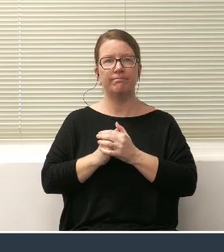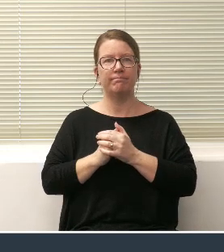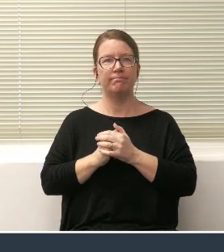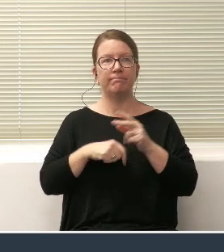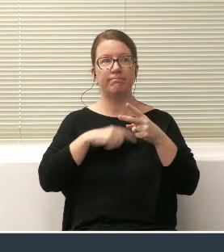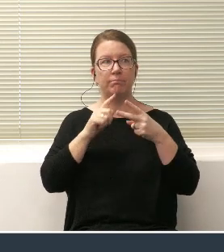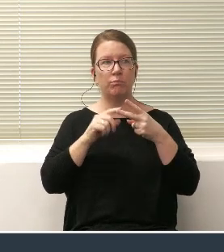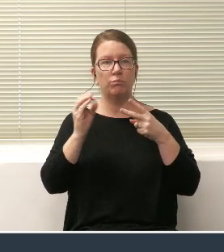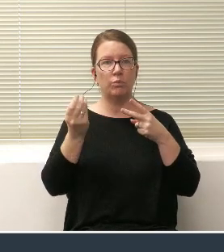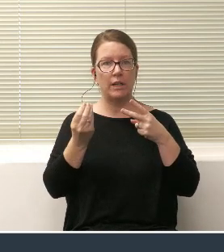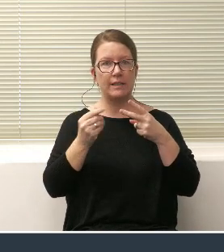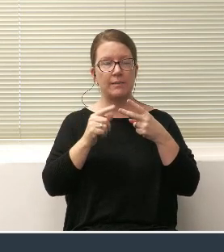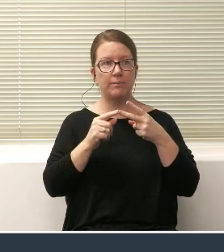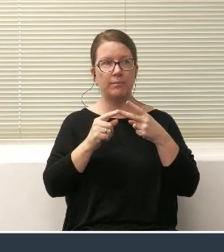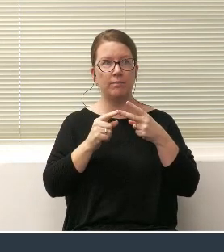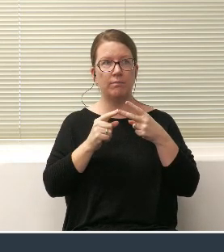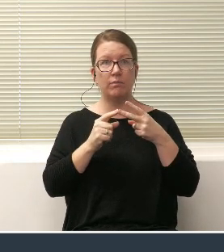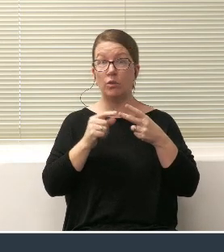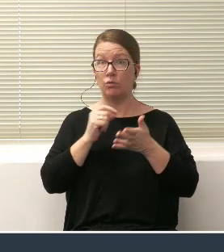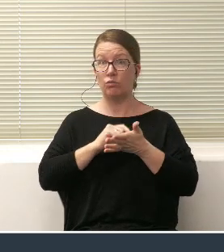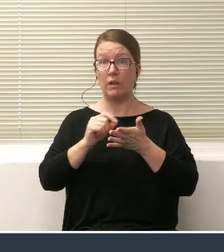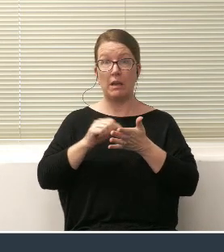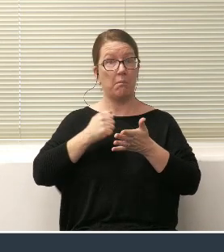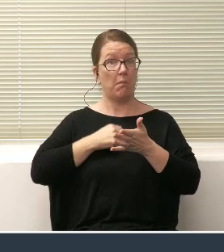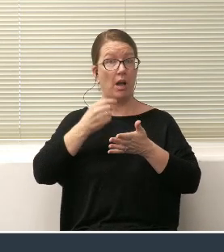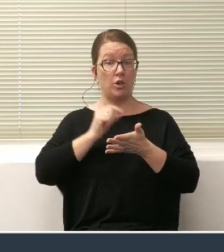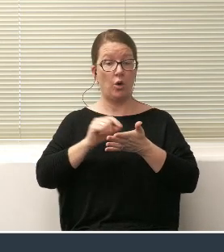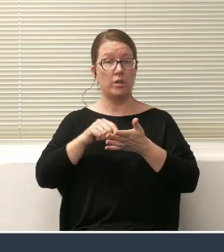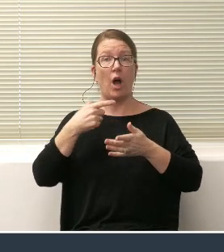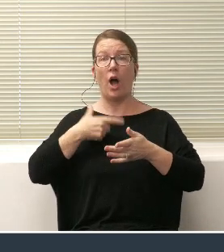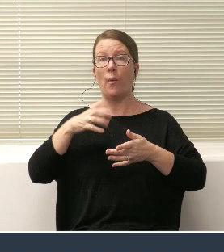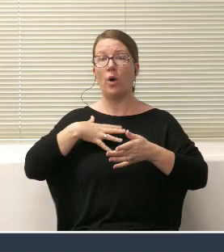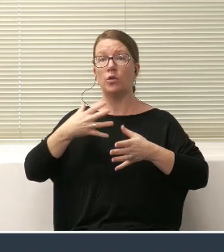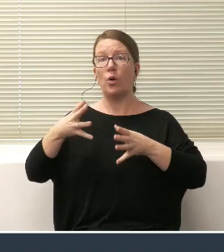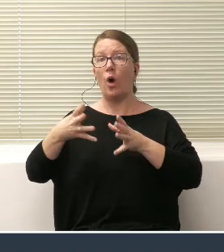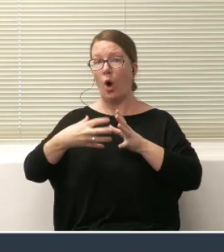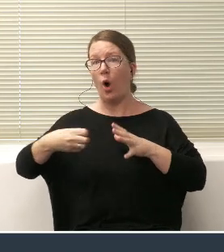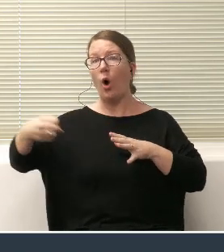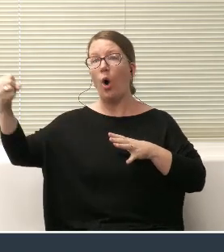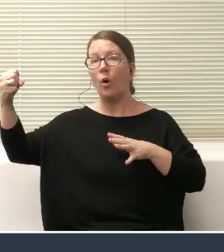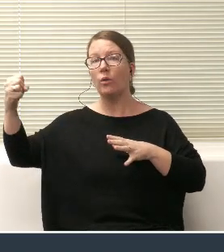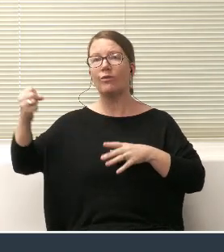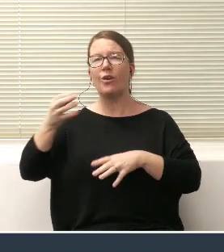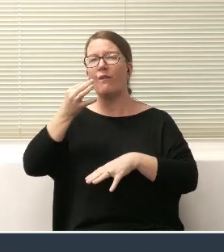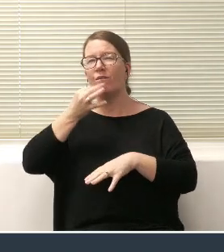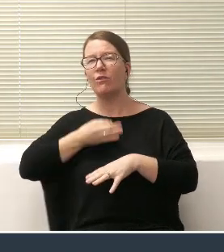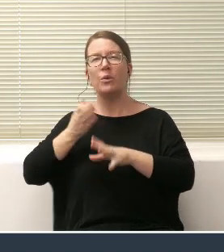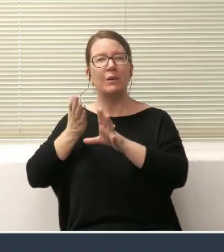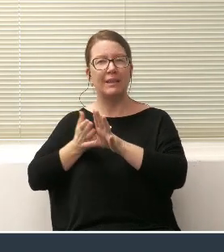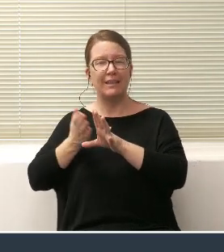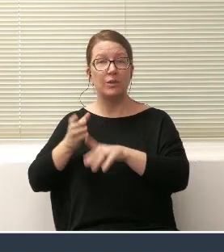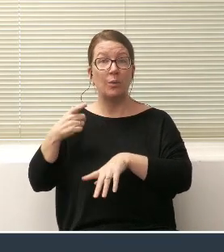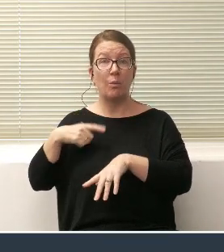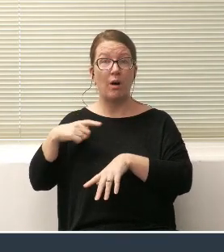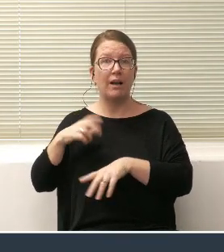Councillor Price. You didn't read my notes because I was going to move the whole lot out for a couple of years, only